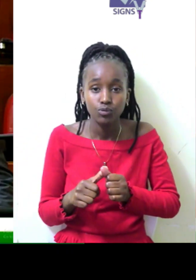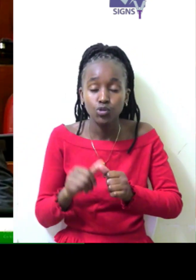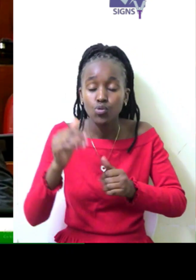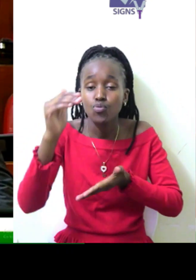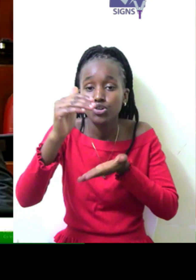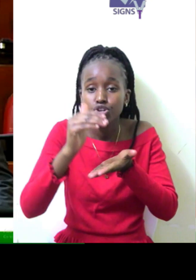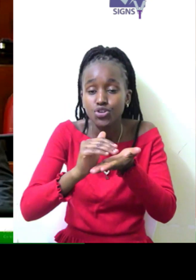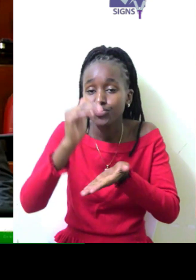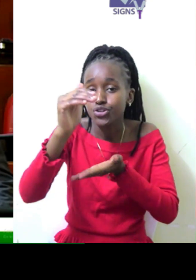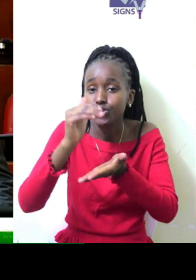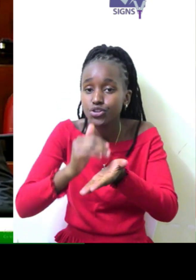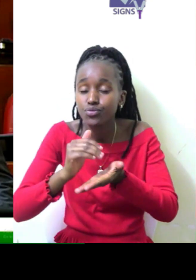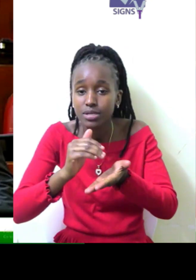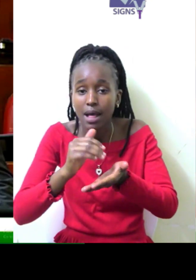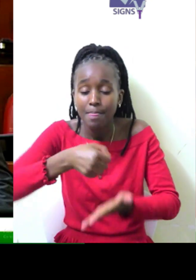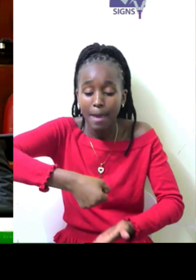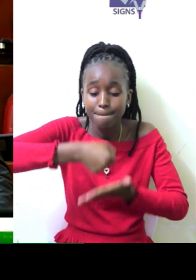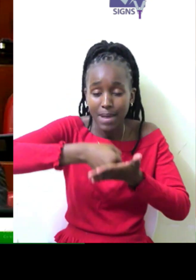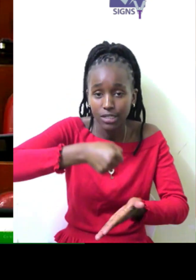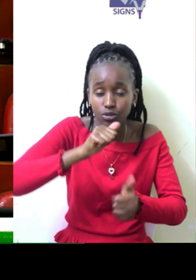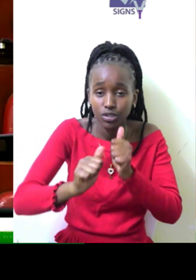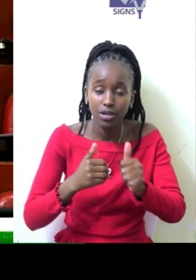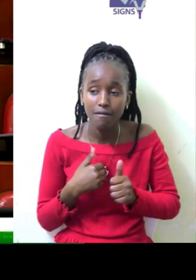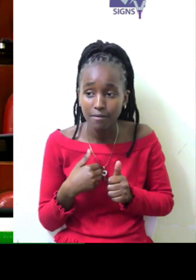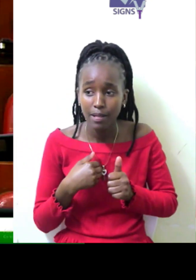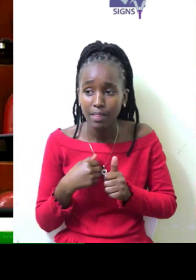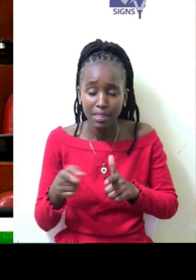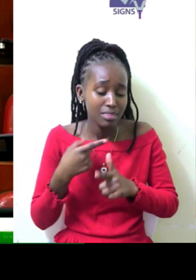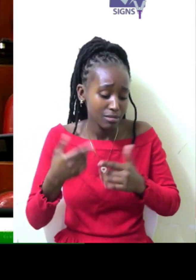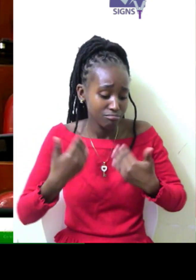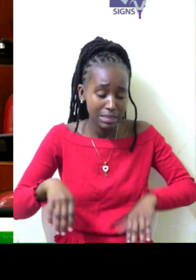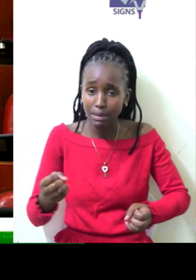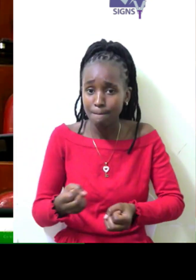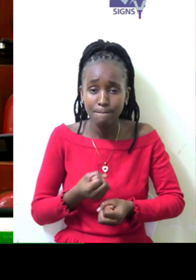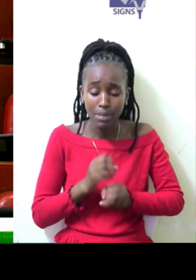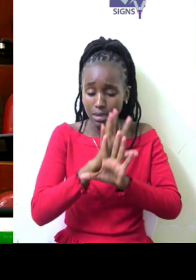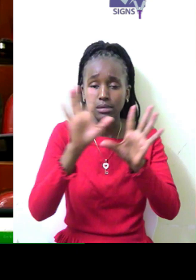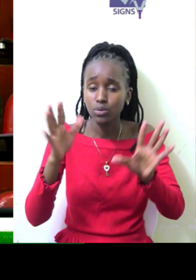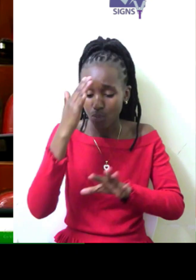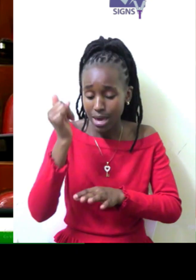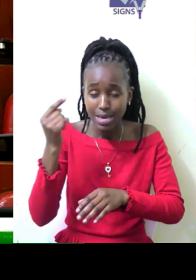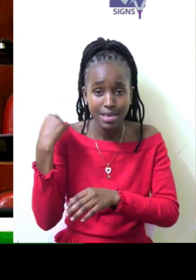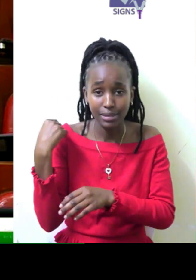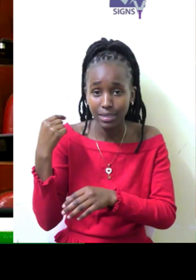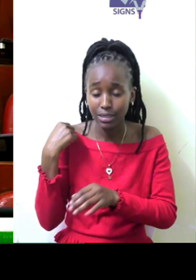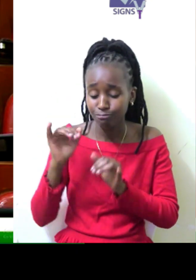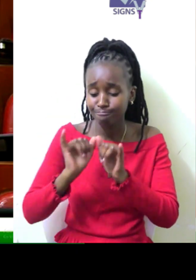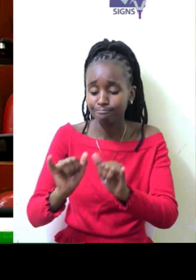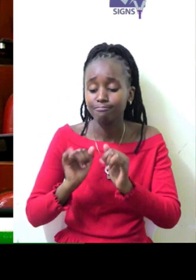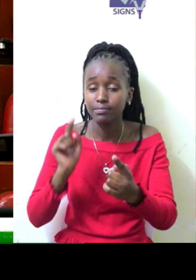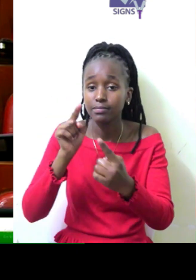costs, the budget appropriation. But I get surprised, Honorable Speaker. We stayed here yesterday until 10